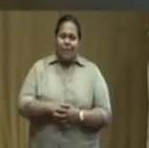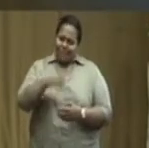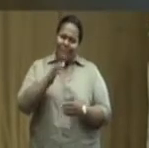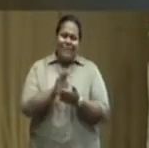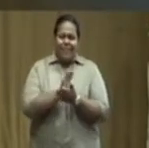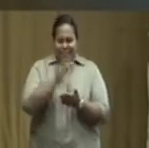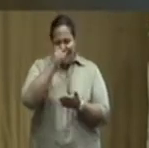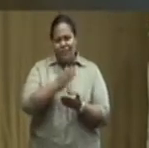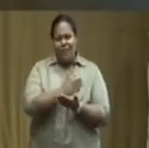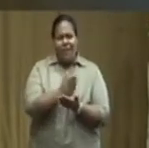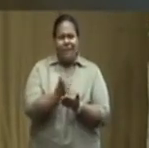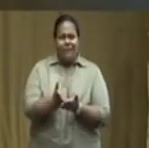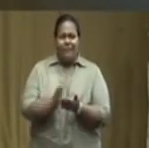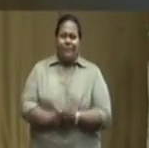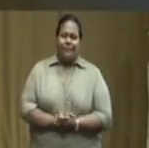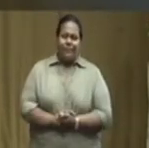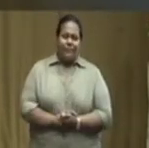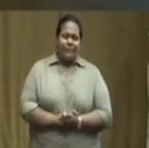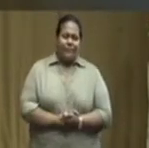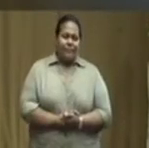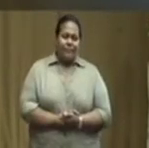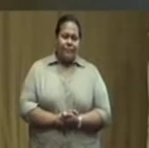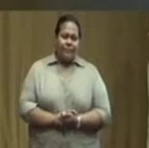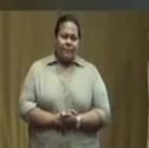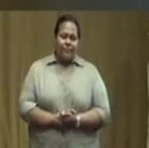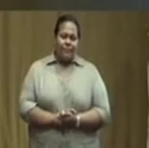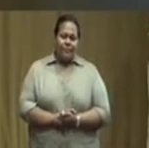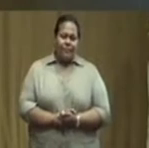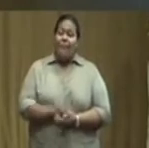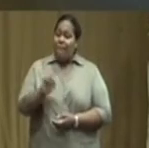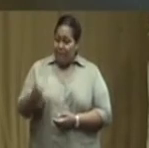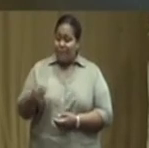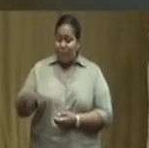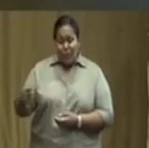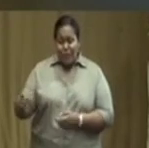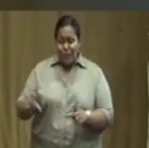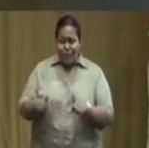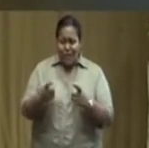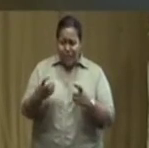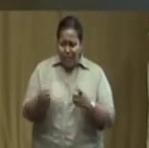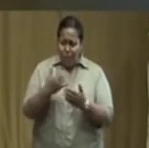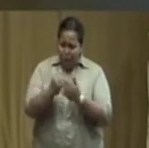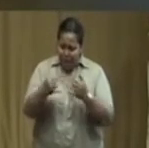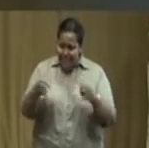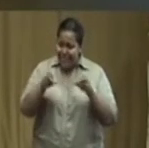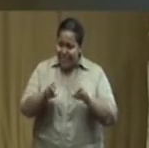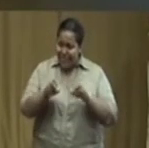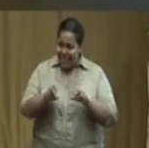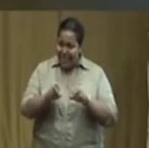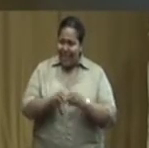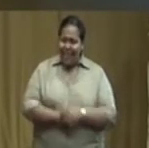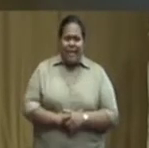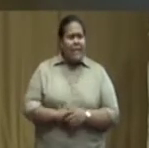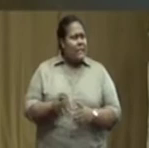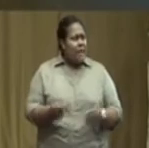that. Although there continue to be challenges to our online teaching, some of which you've probably heard me speaking